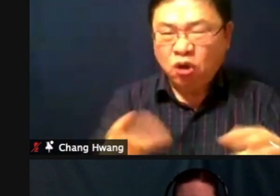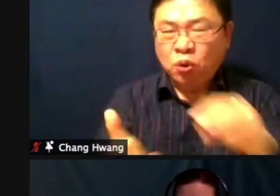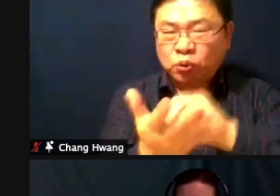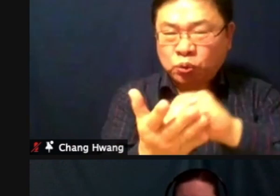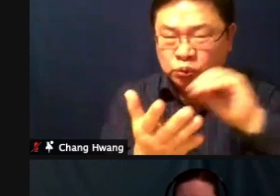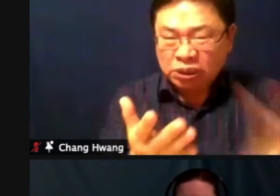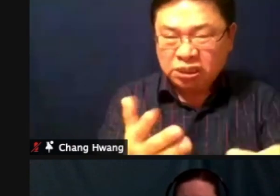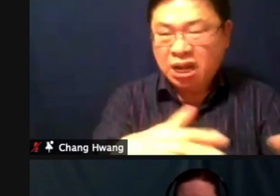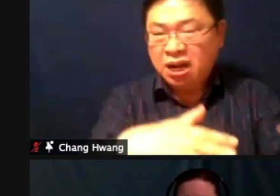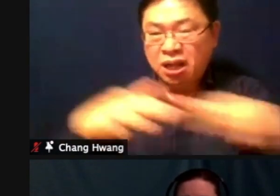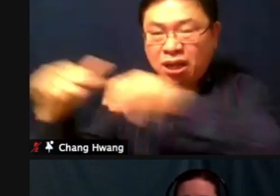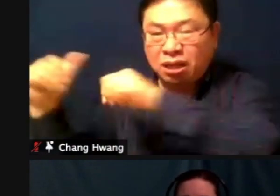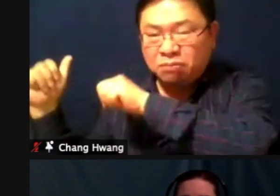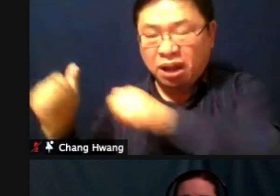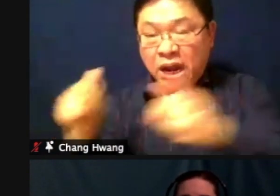when Japan left,